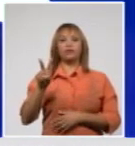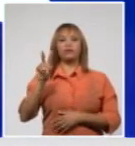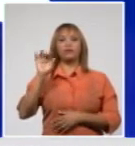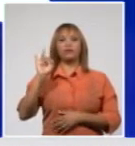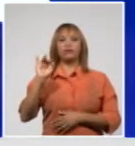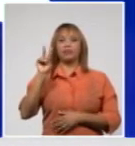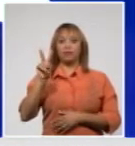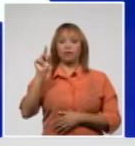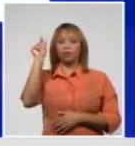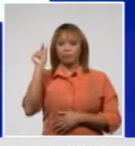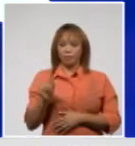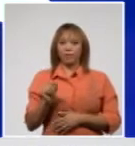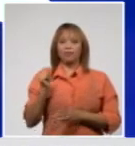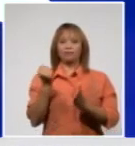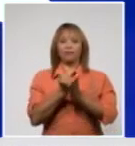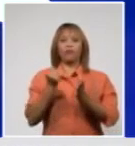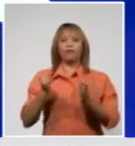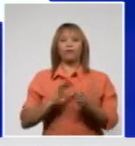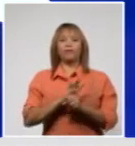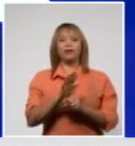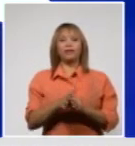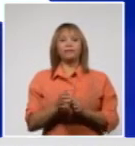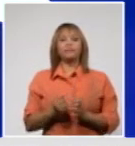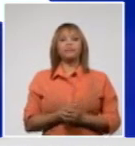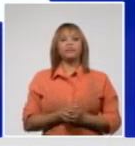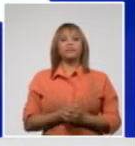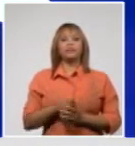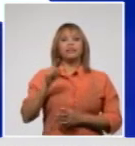6,031,013 to be exact, and